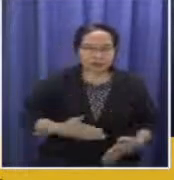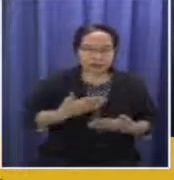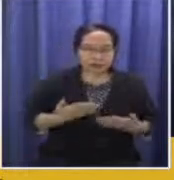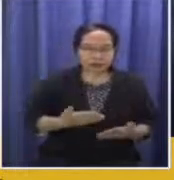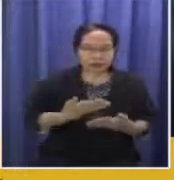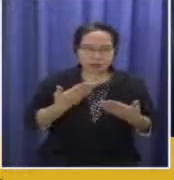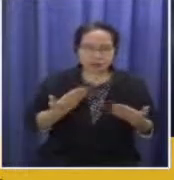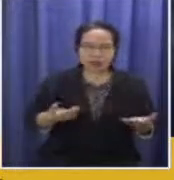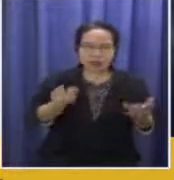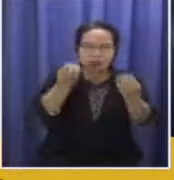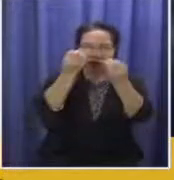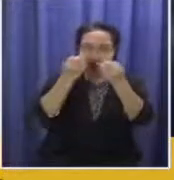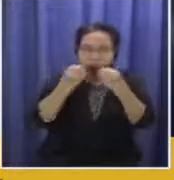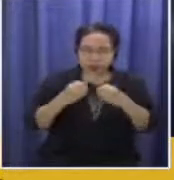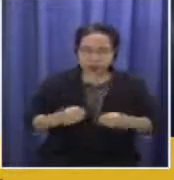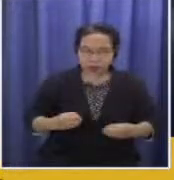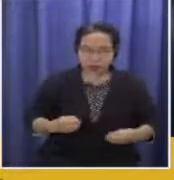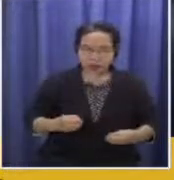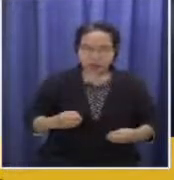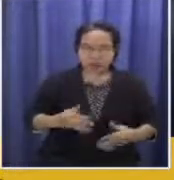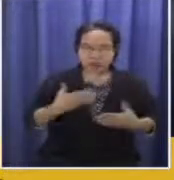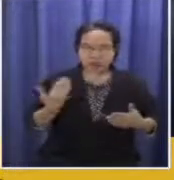giving joy to our hearts